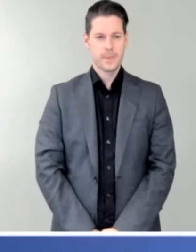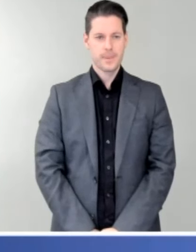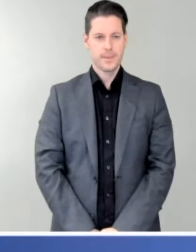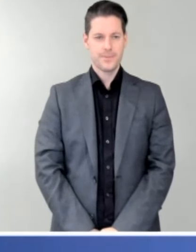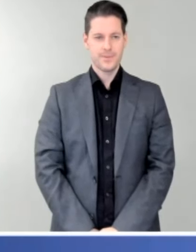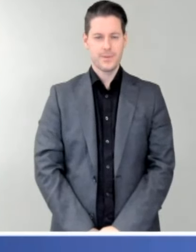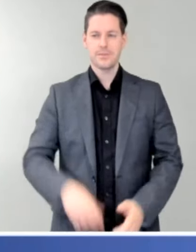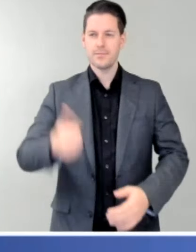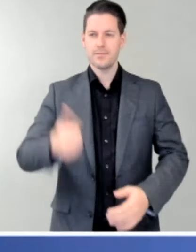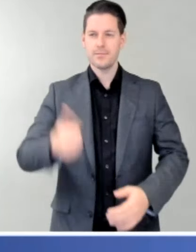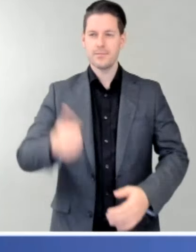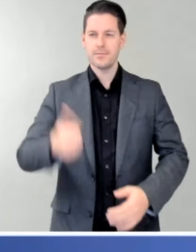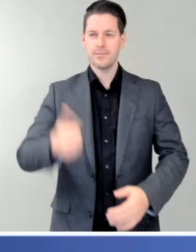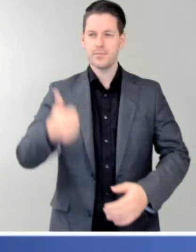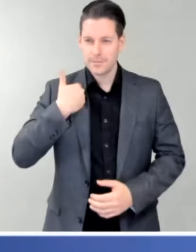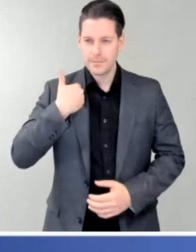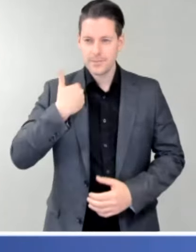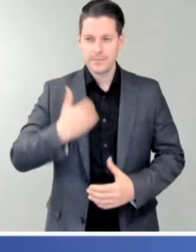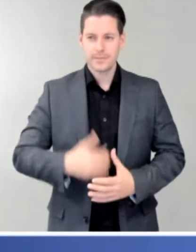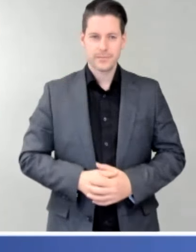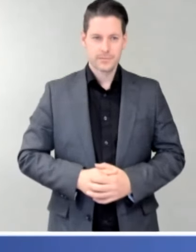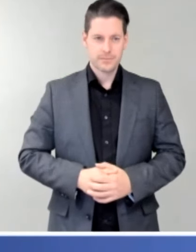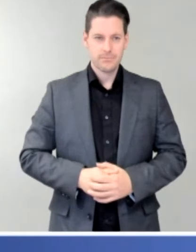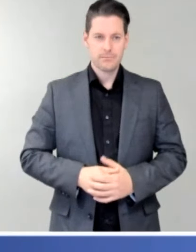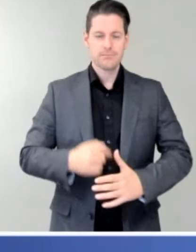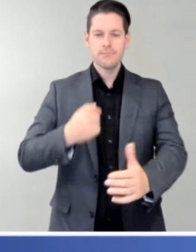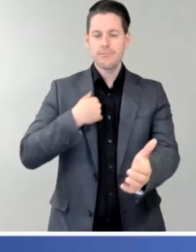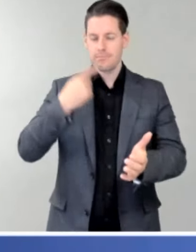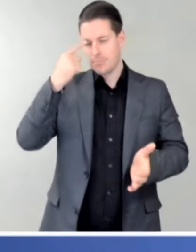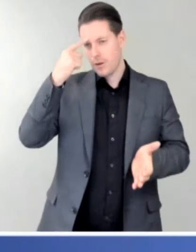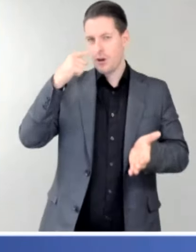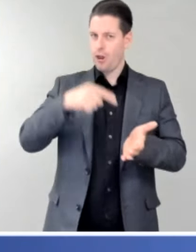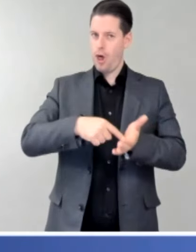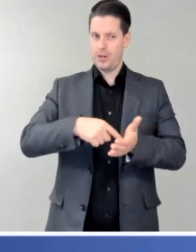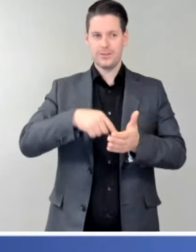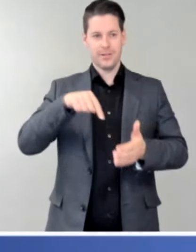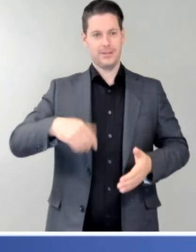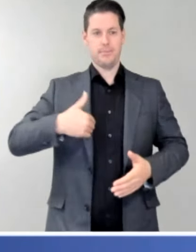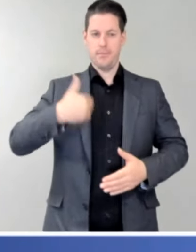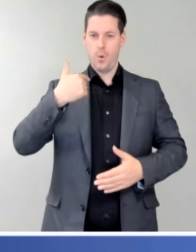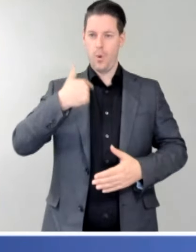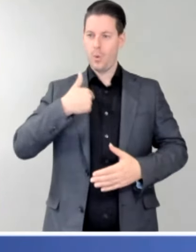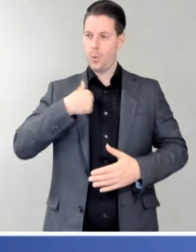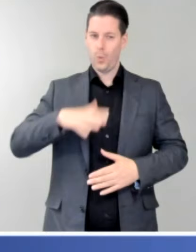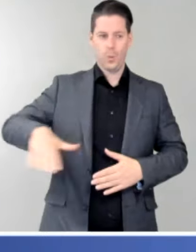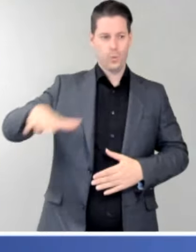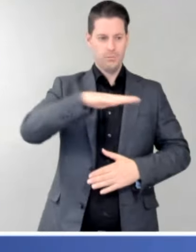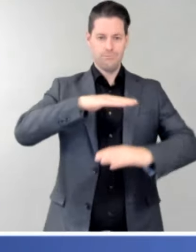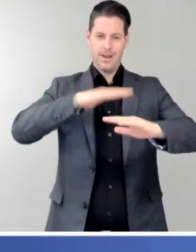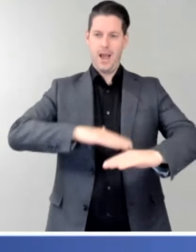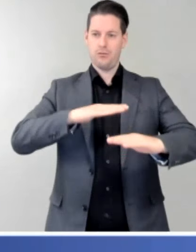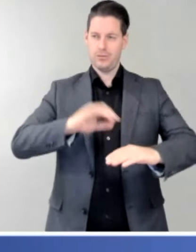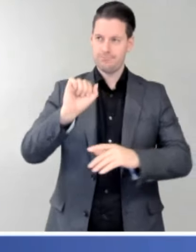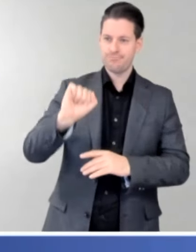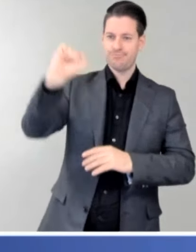Good morning, everybody. I acknowledge that this morning we gather on the lands of the traditional custodians, the Ngunnawal, and